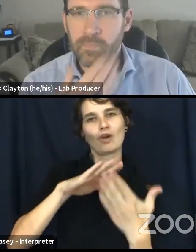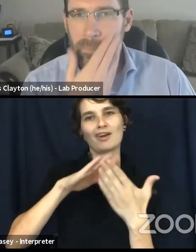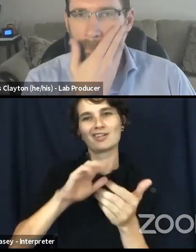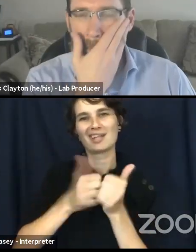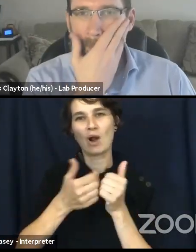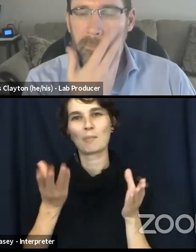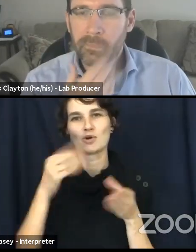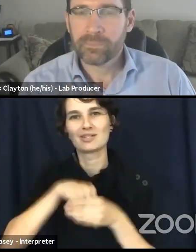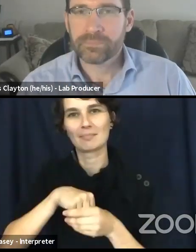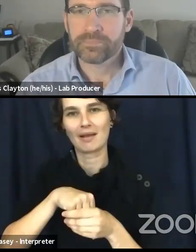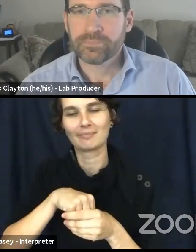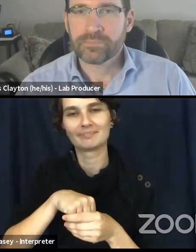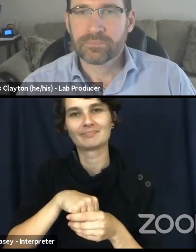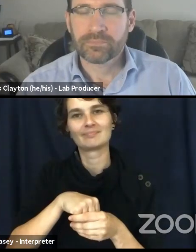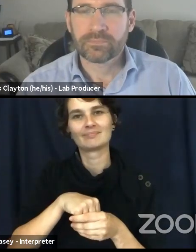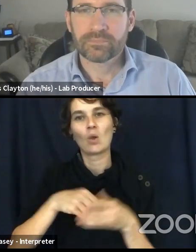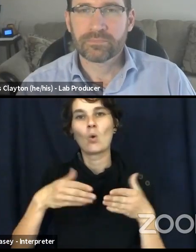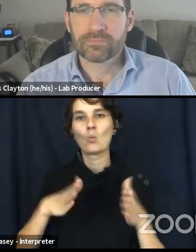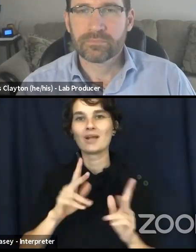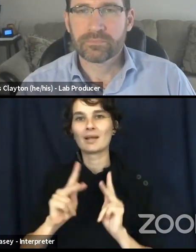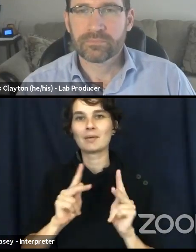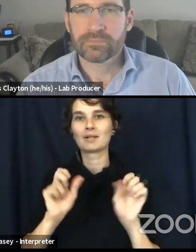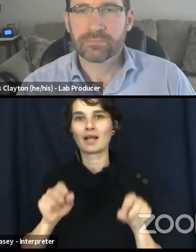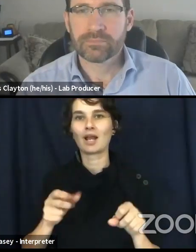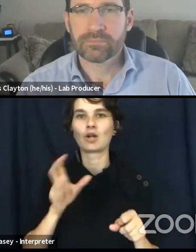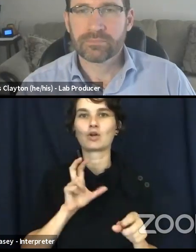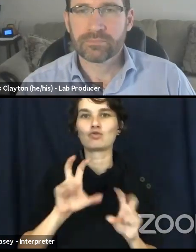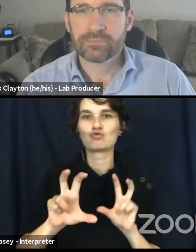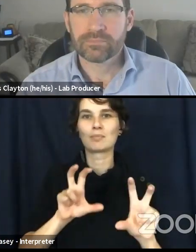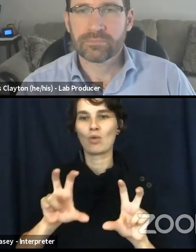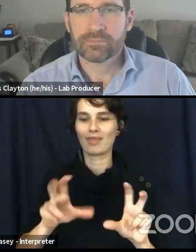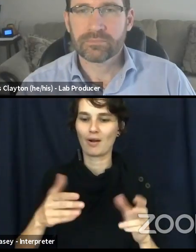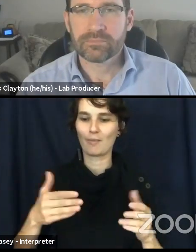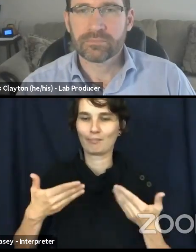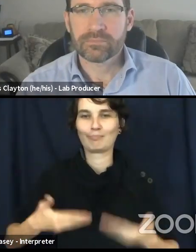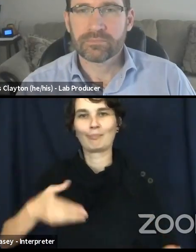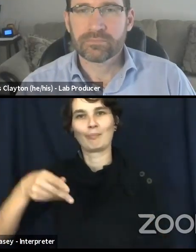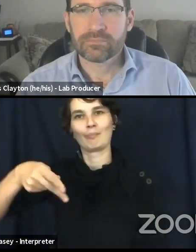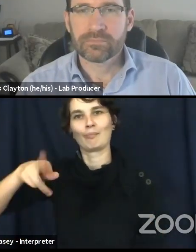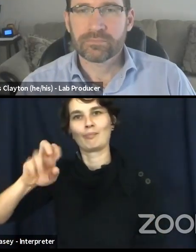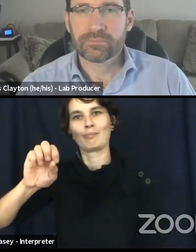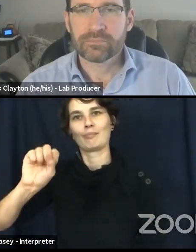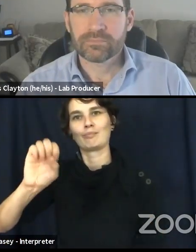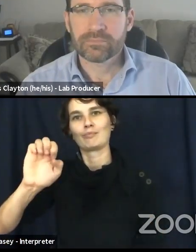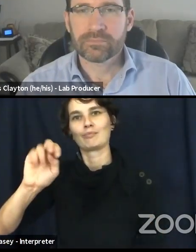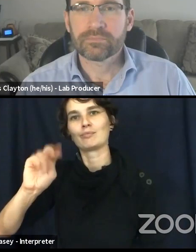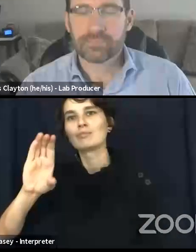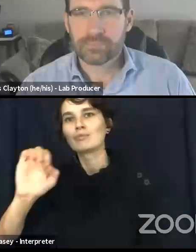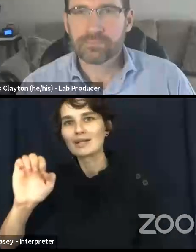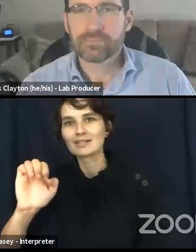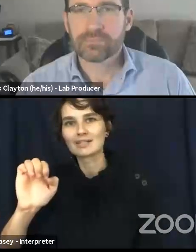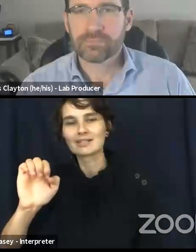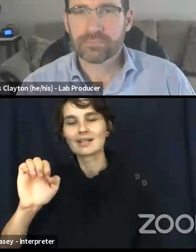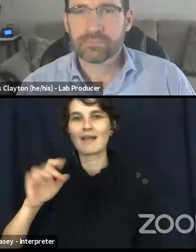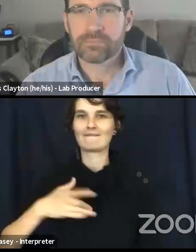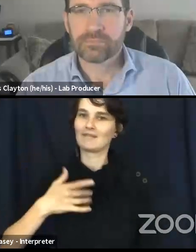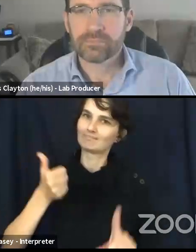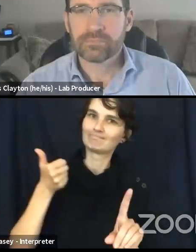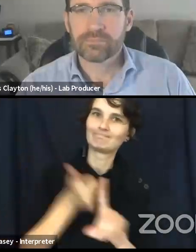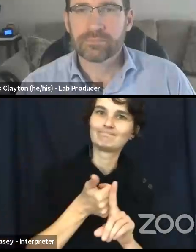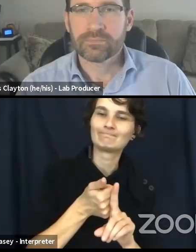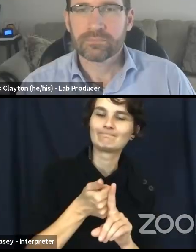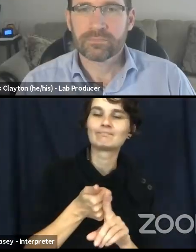ways in which folks can contribute their presence and actions and gestures in a way that has impact. So that's